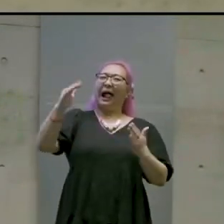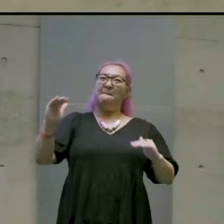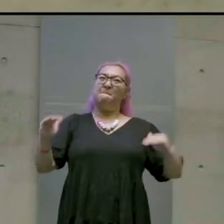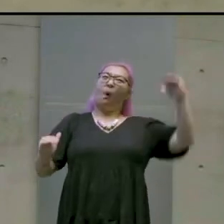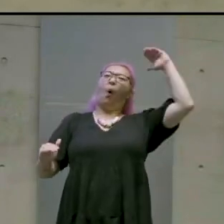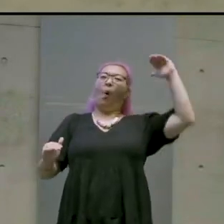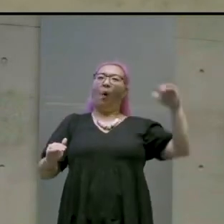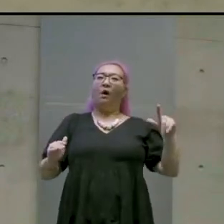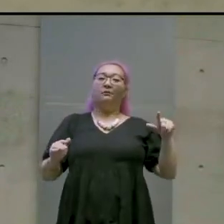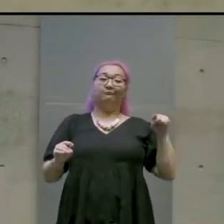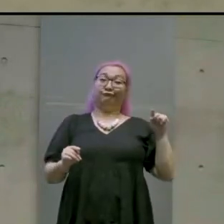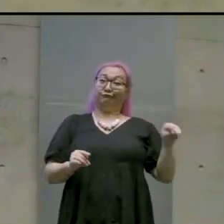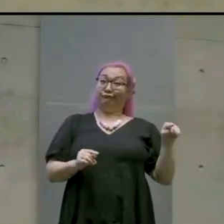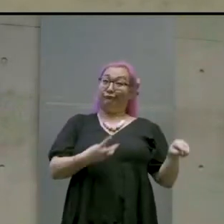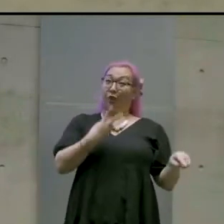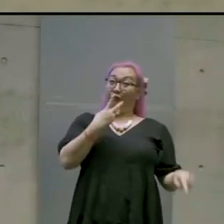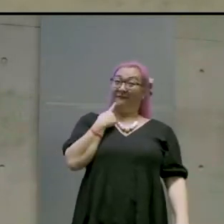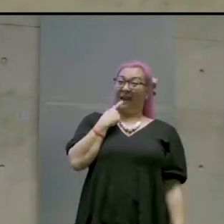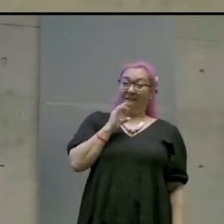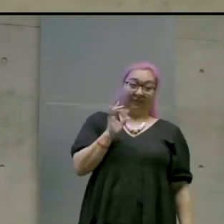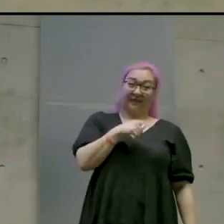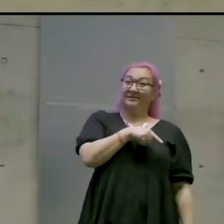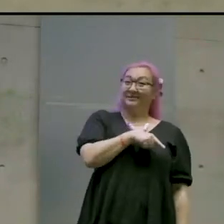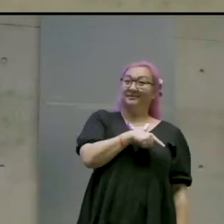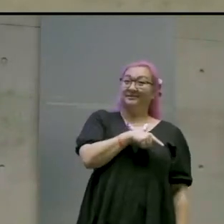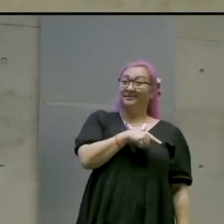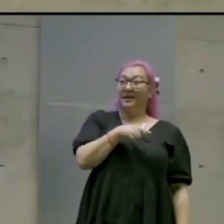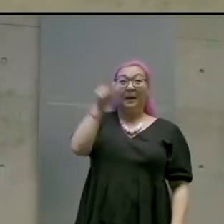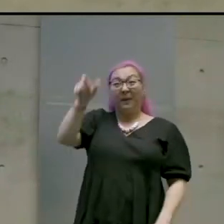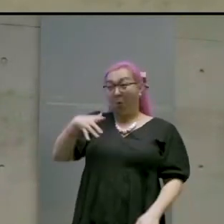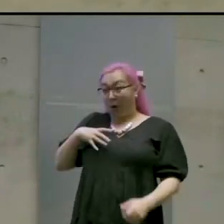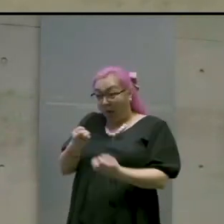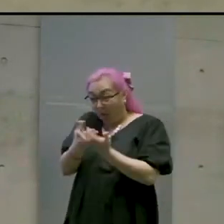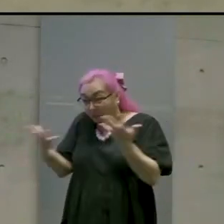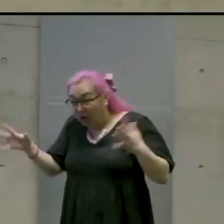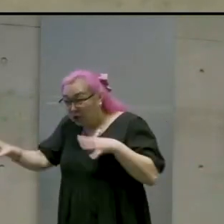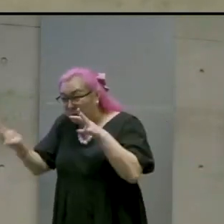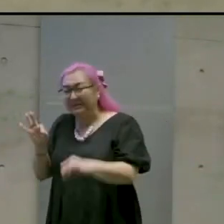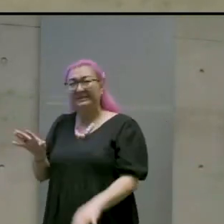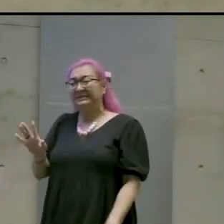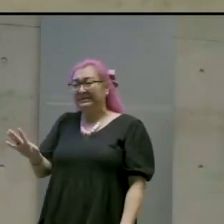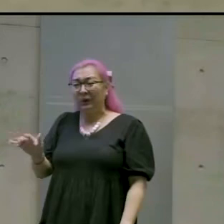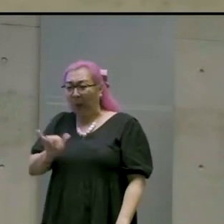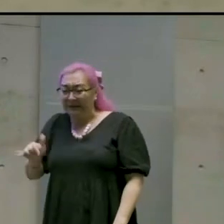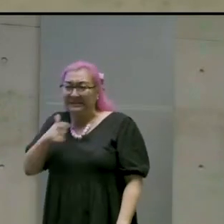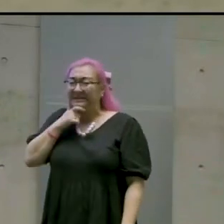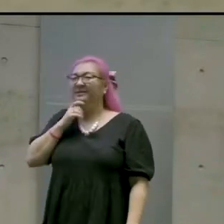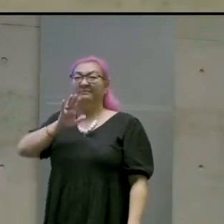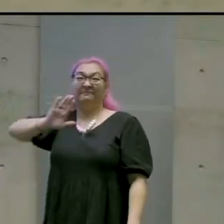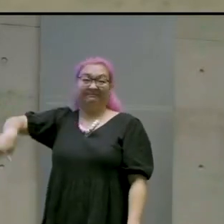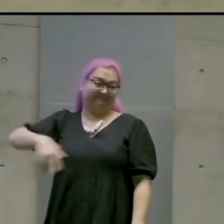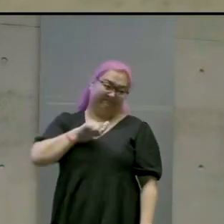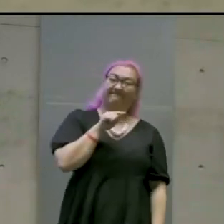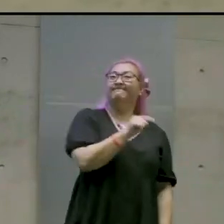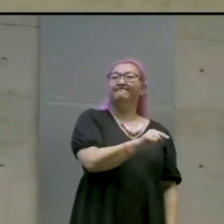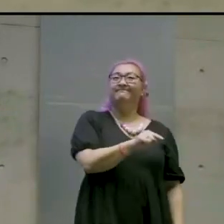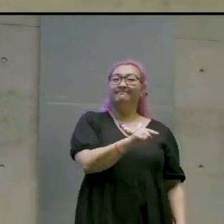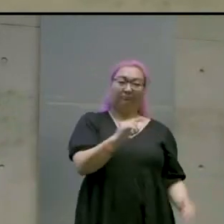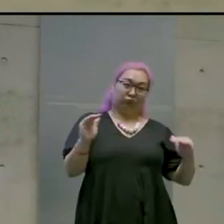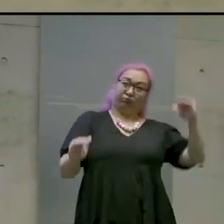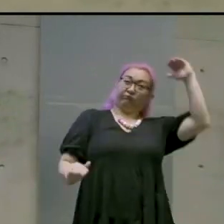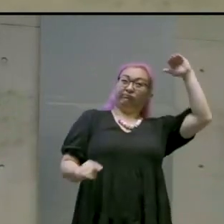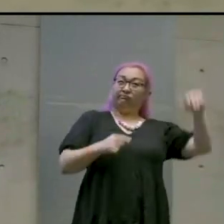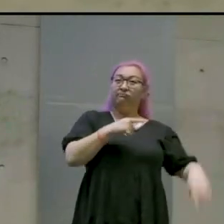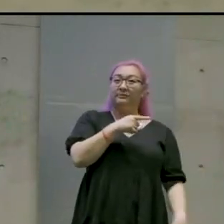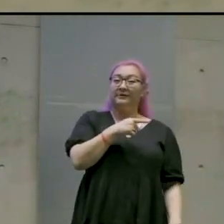enjoy it as much as actually having it slightly more simplified. So I think you can take that into consideration as well. But I wouldn't say that there's like